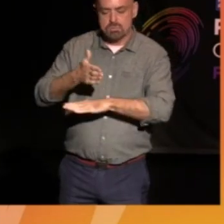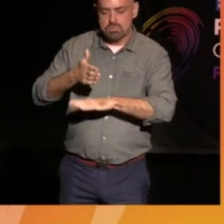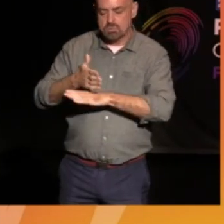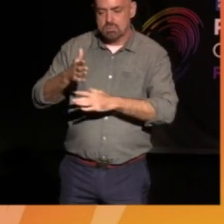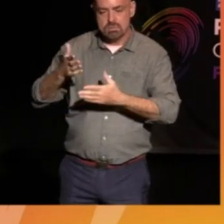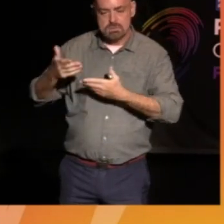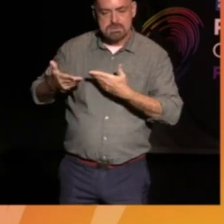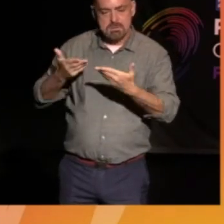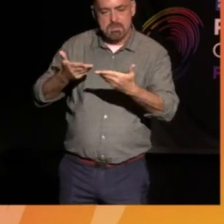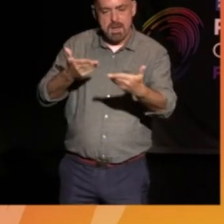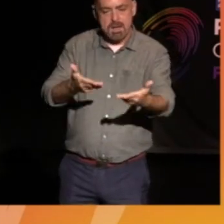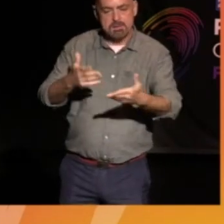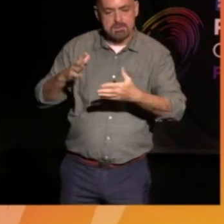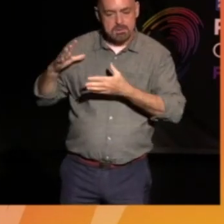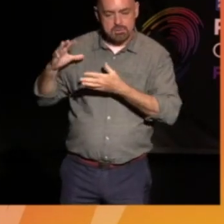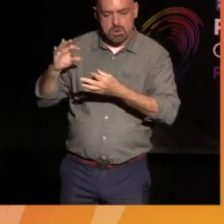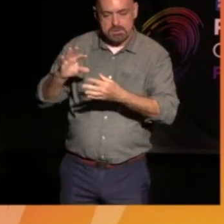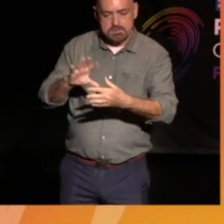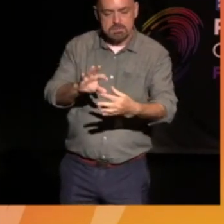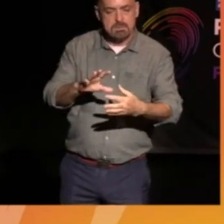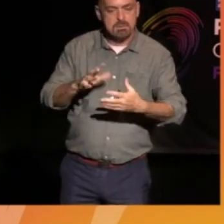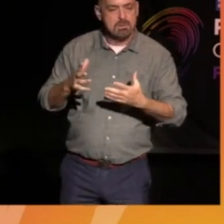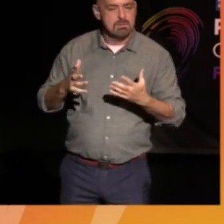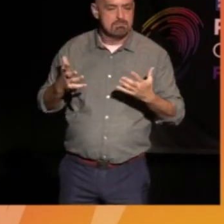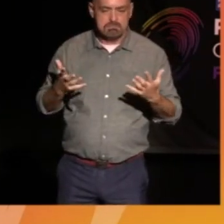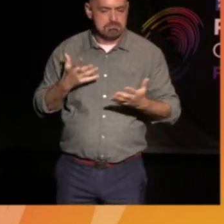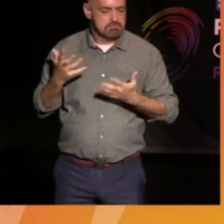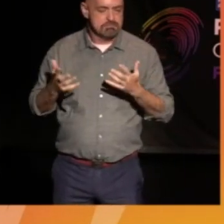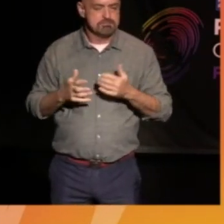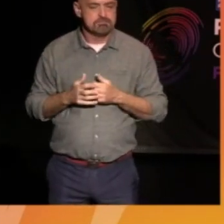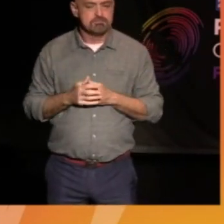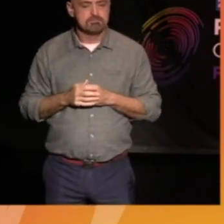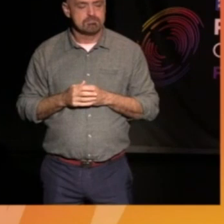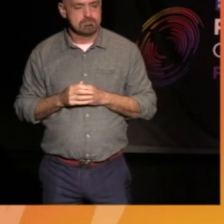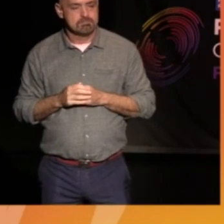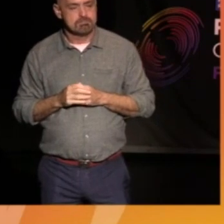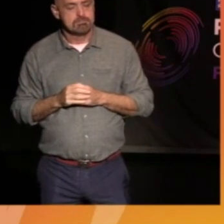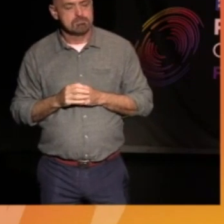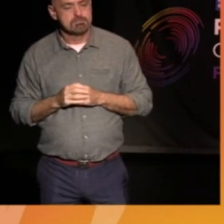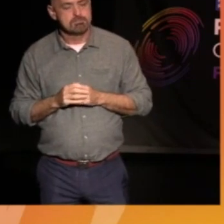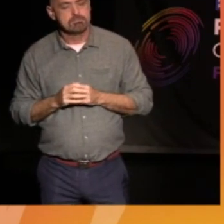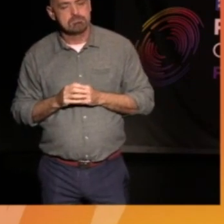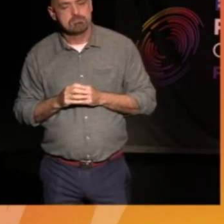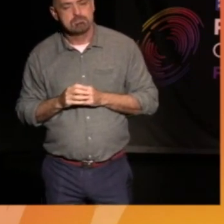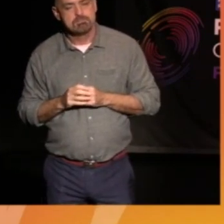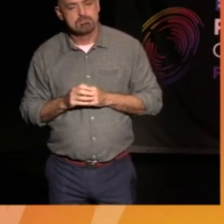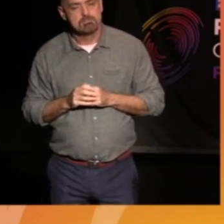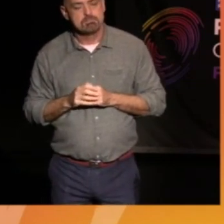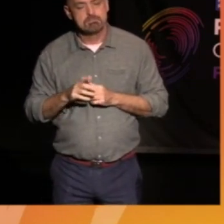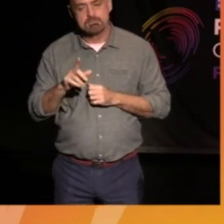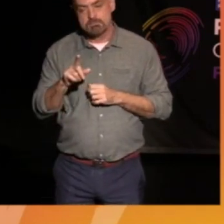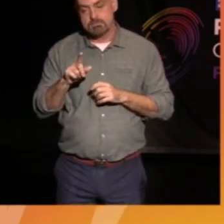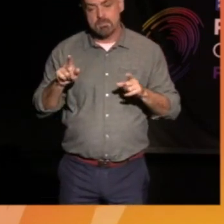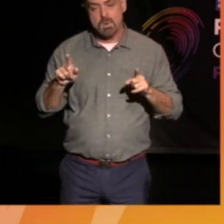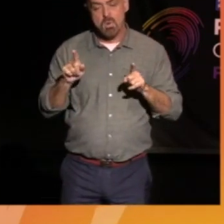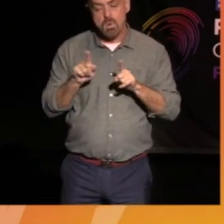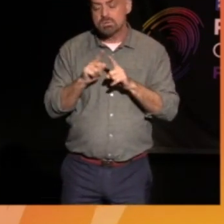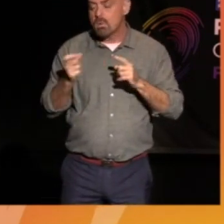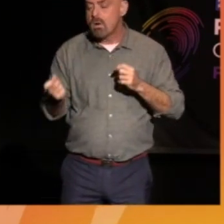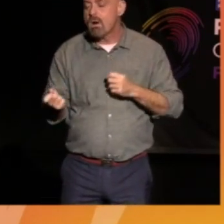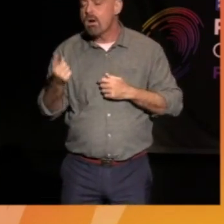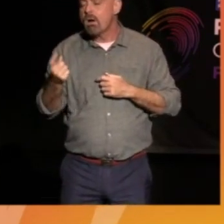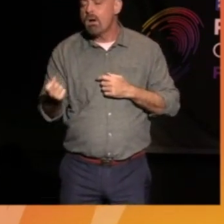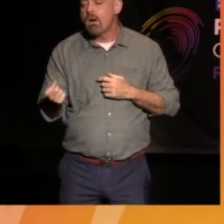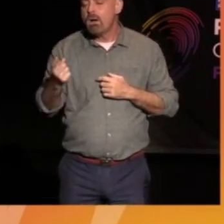chain of an international brand who is active in China. So also once in a while, it was